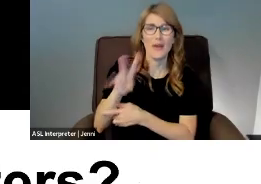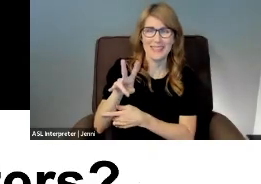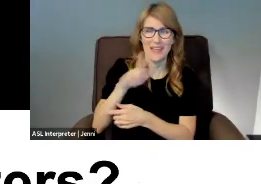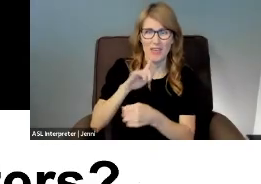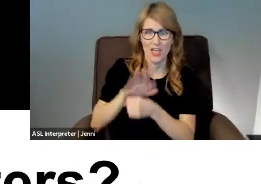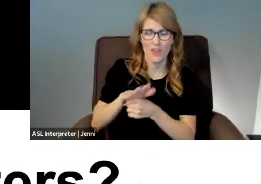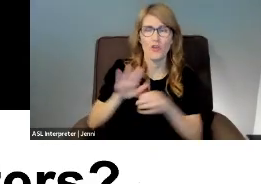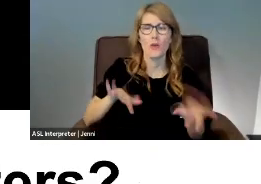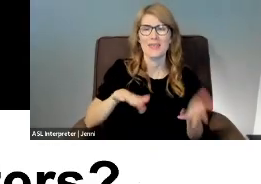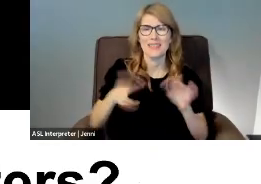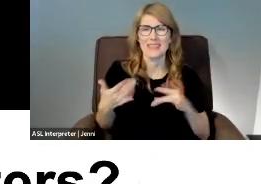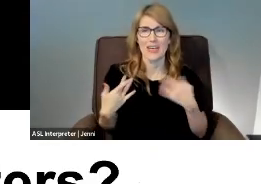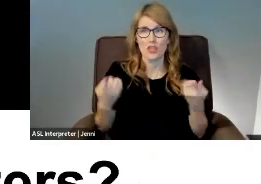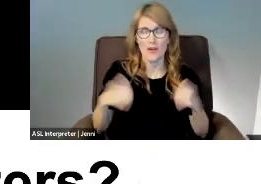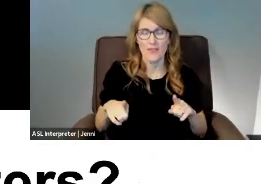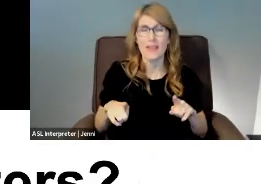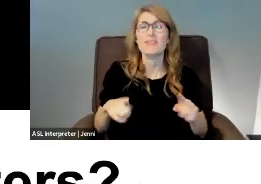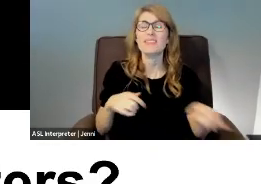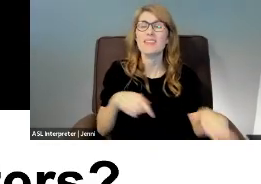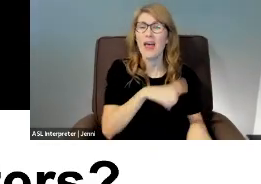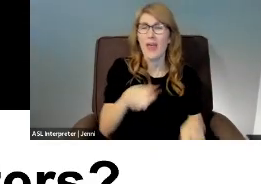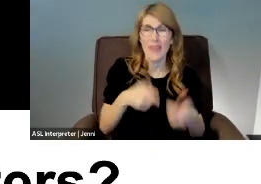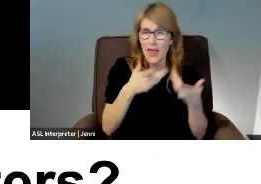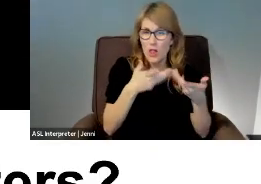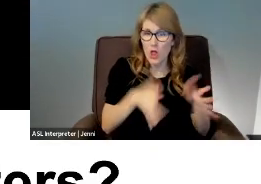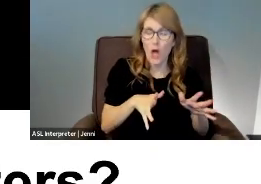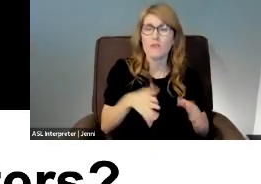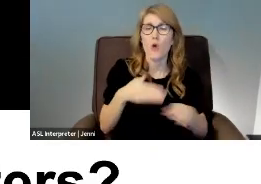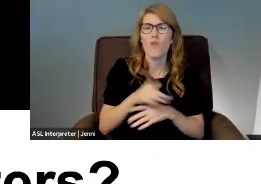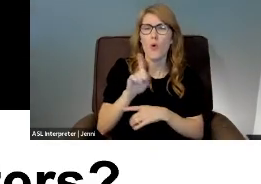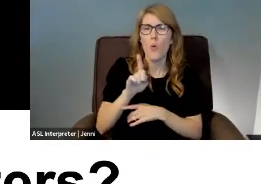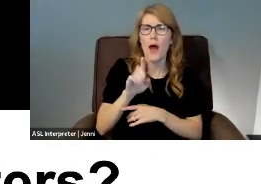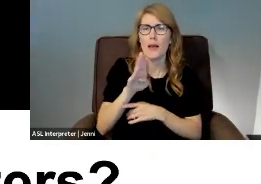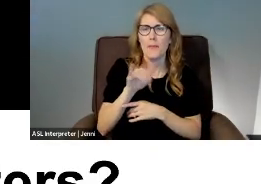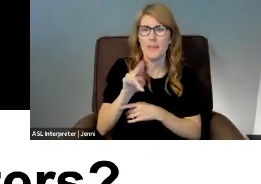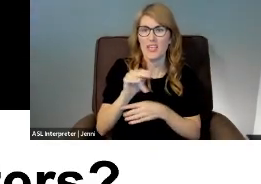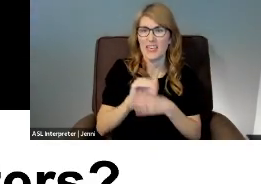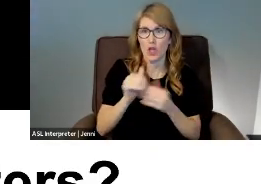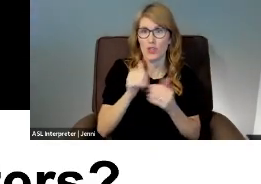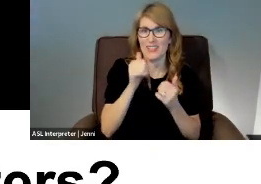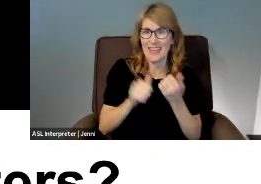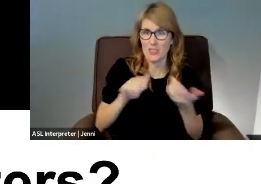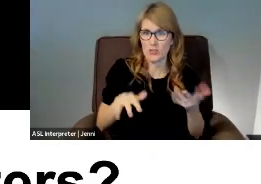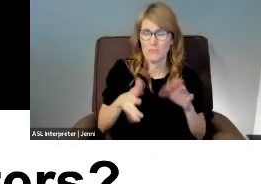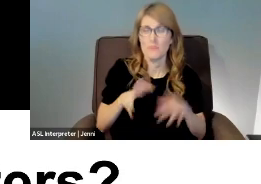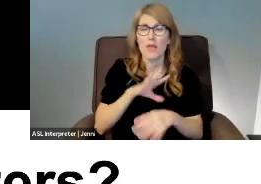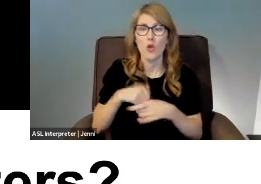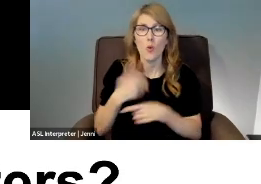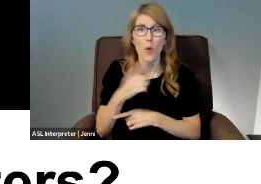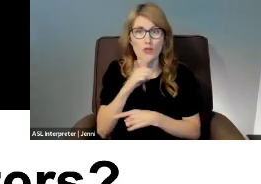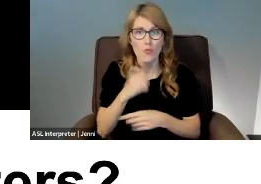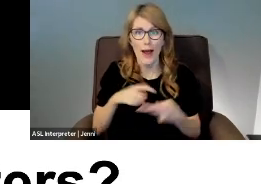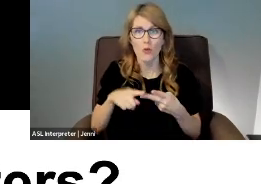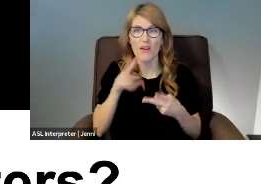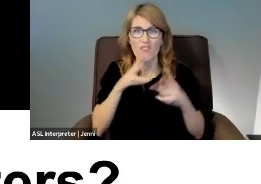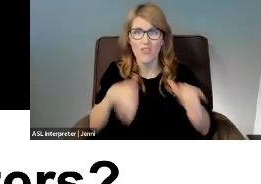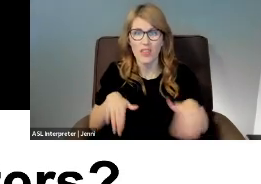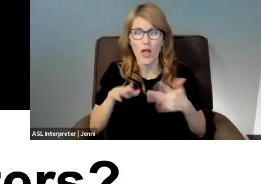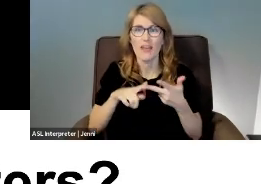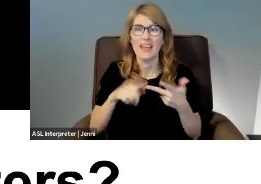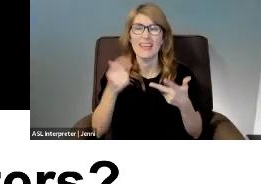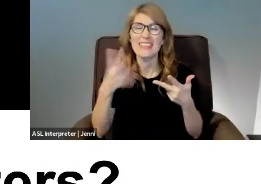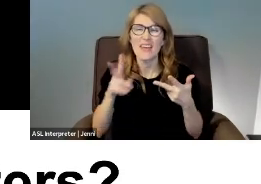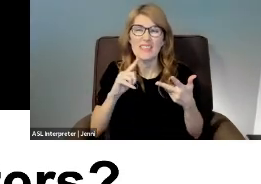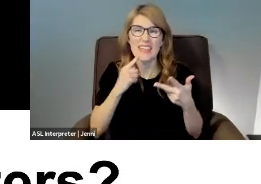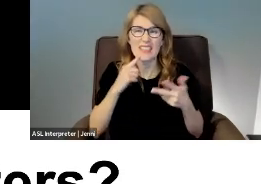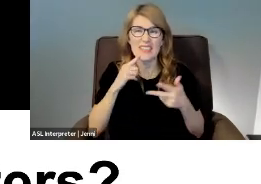losses exceeding $1 billion each. These events included 1 drought, 1 flood, 17 severe